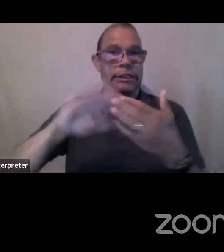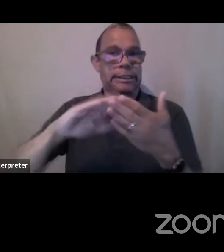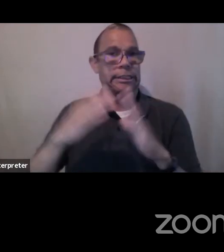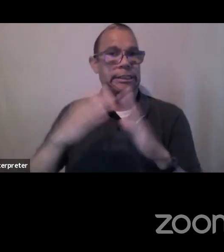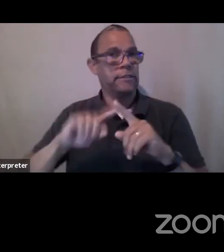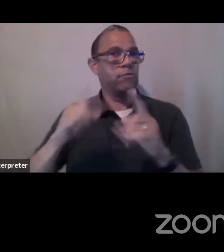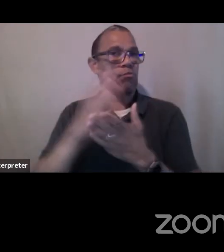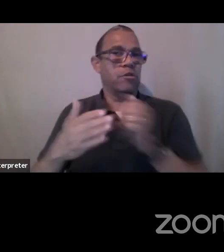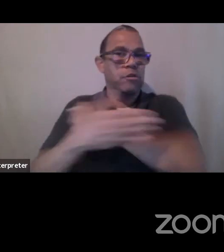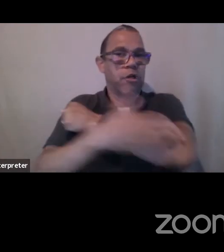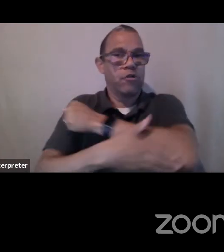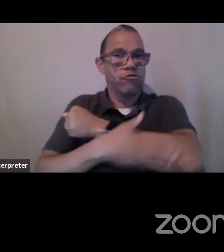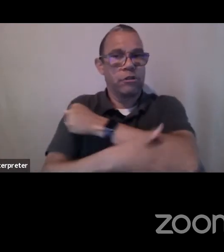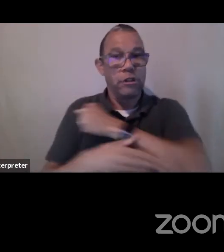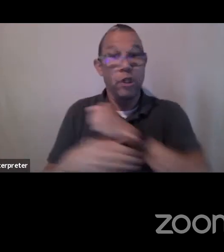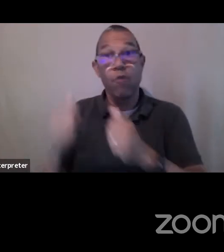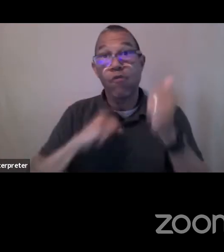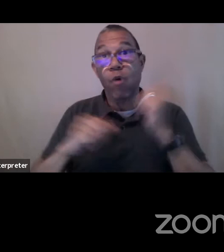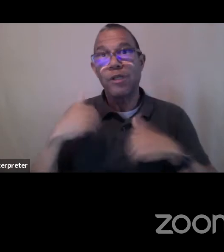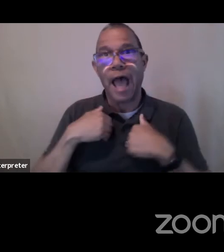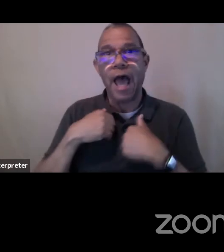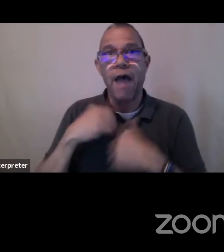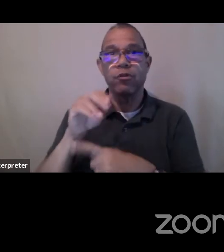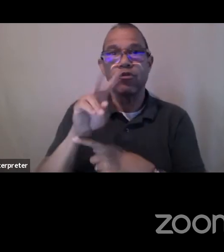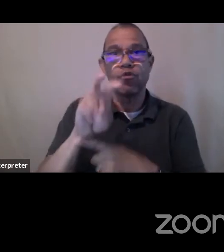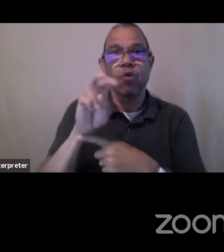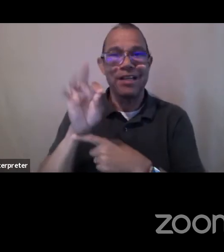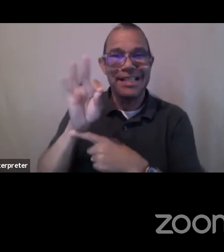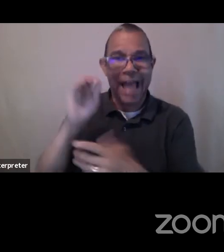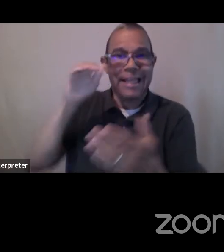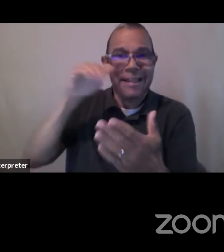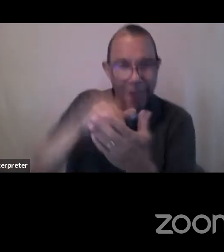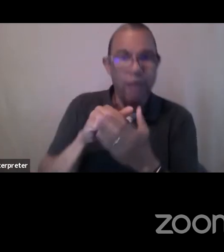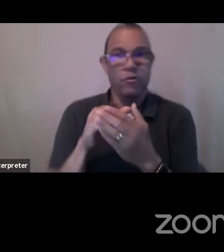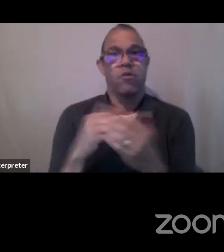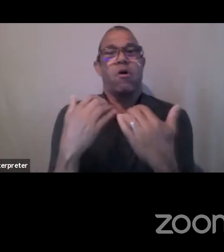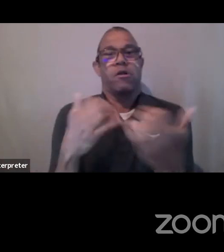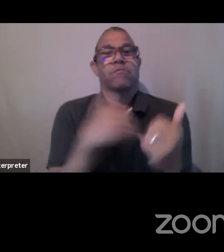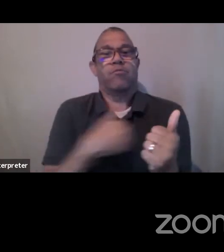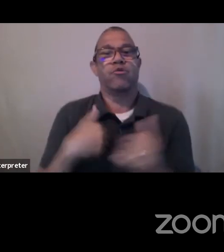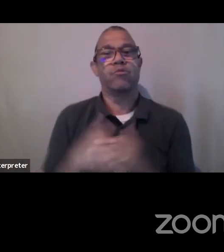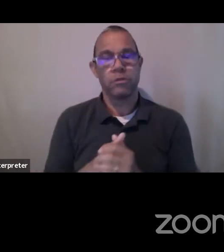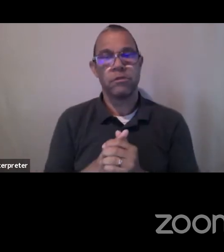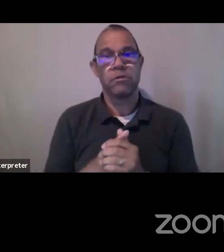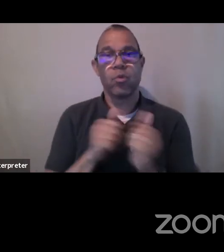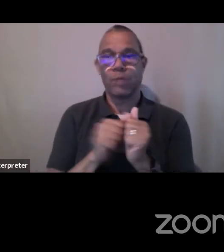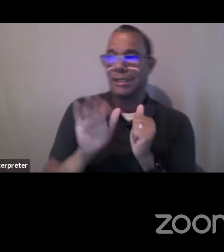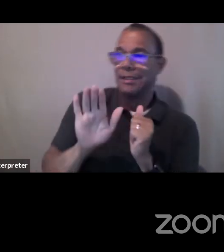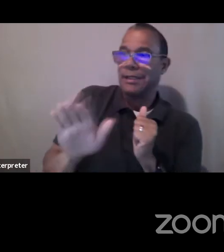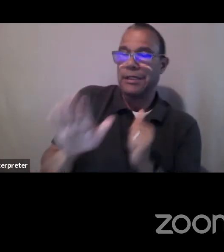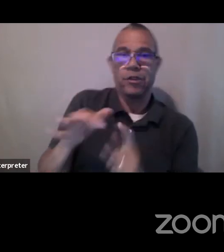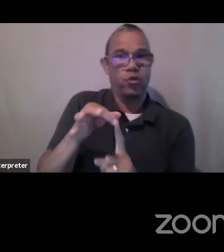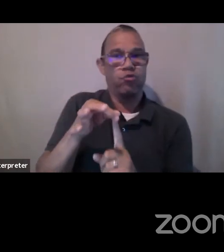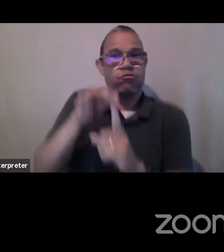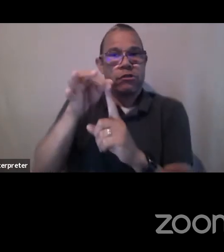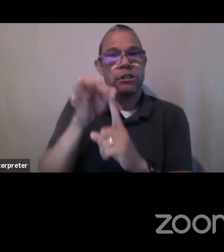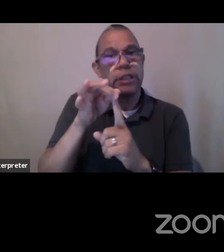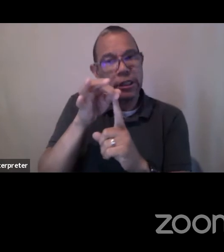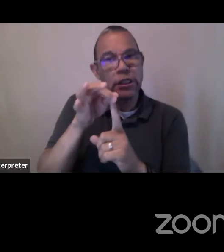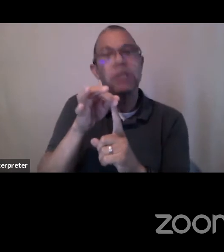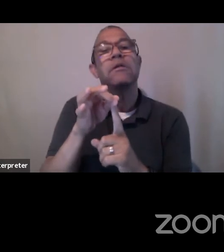attracted a record-breaking 290,000 audience members. With his unique touch, he has also translated and directed